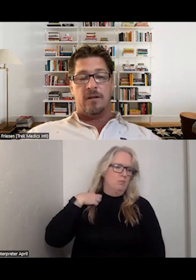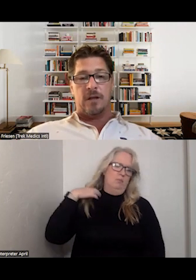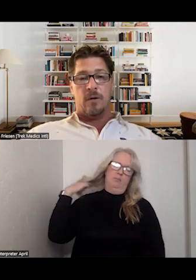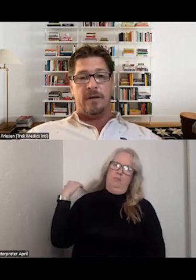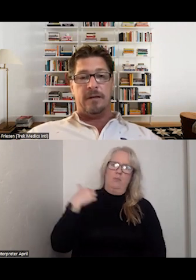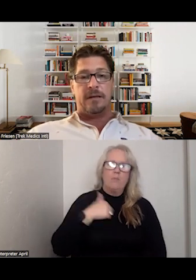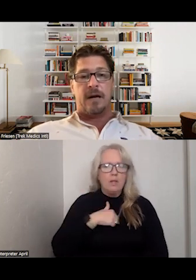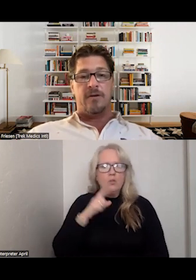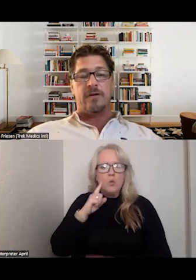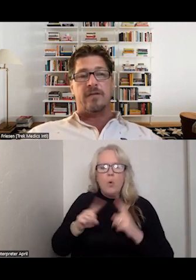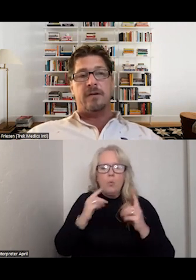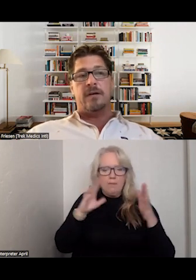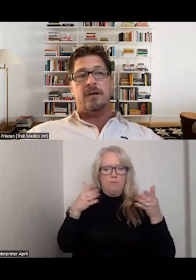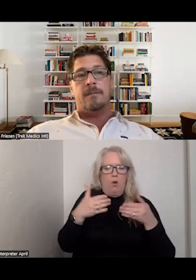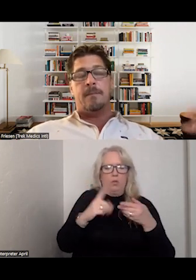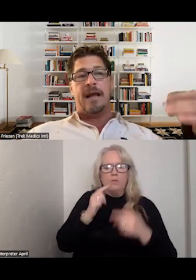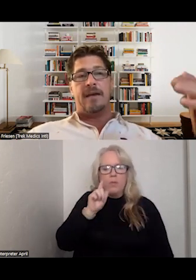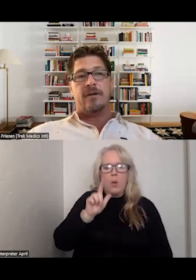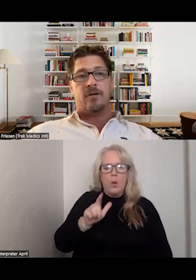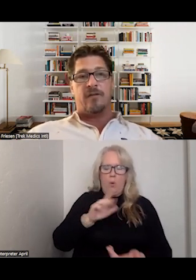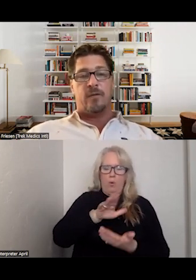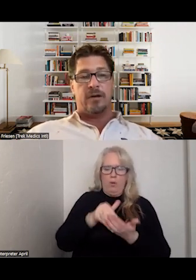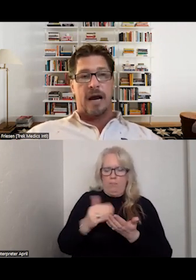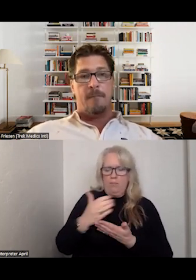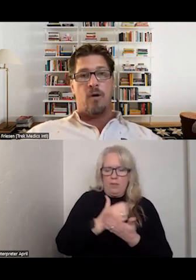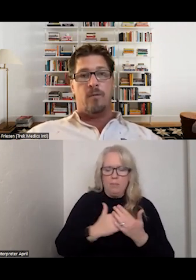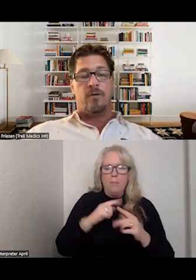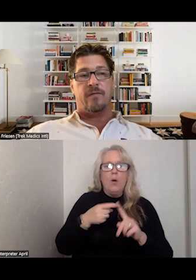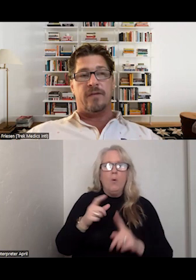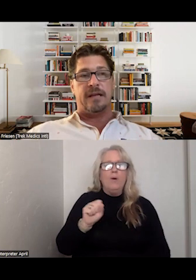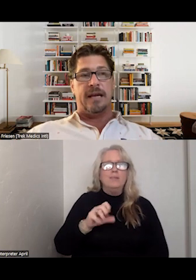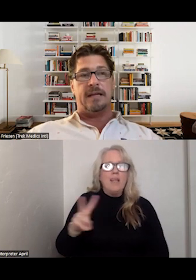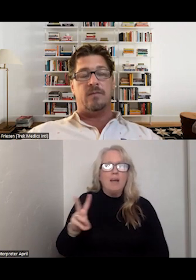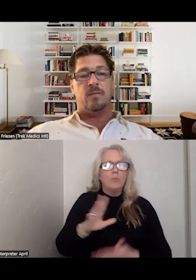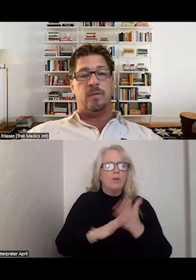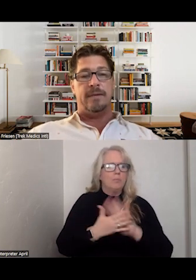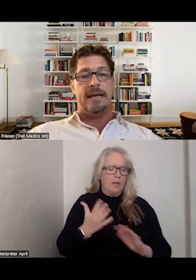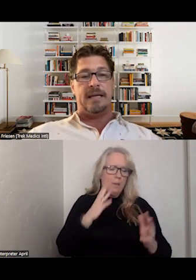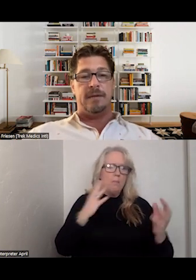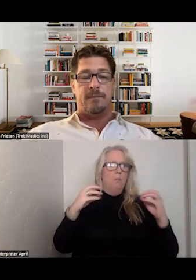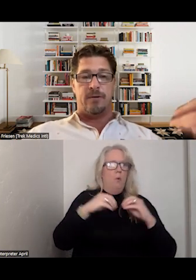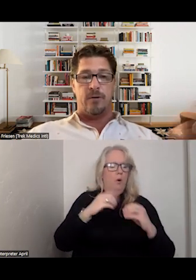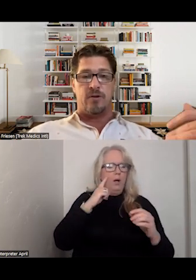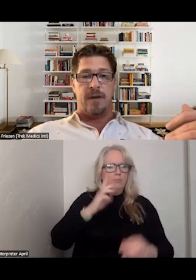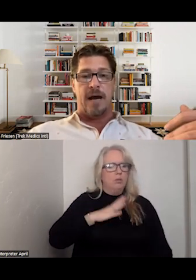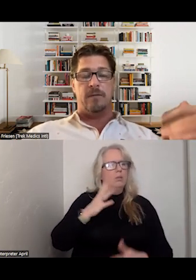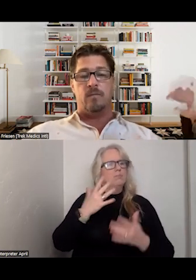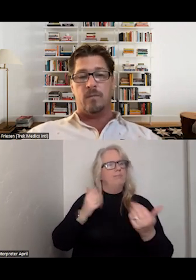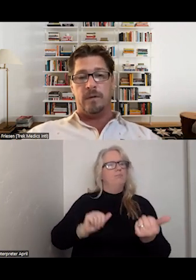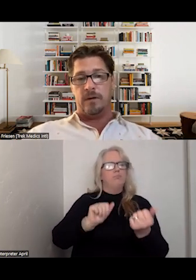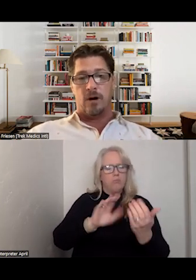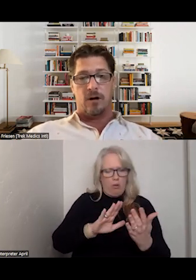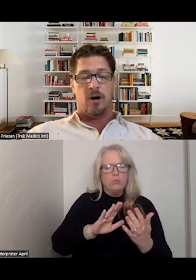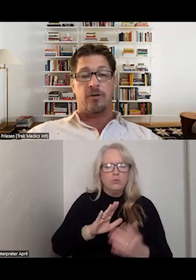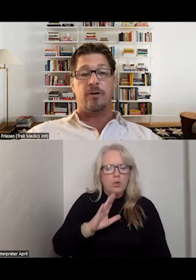focused on low and middle income countries, but as our software got more and more sophisticated, we began to be approached by